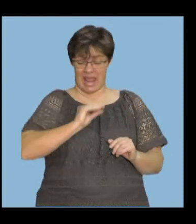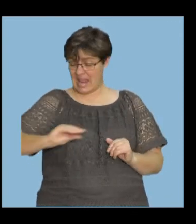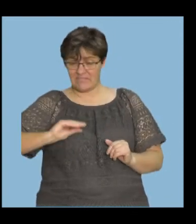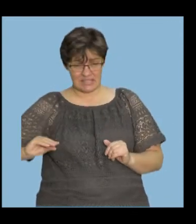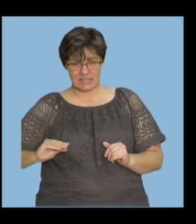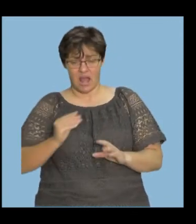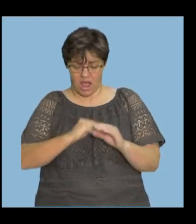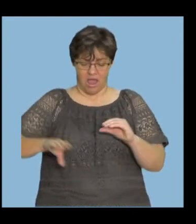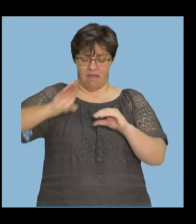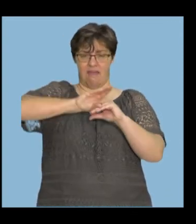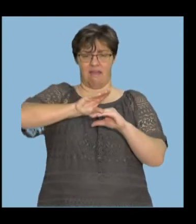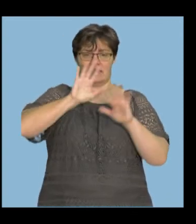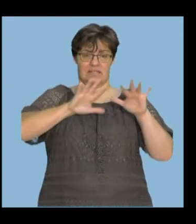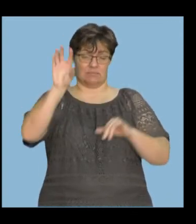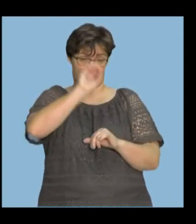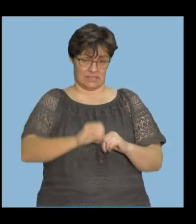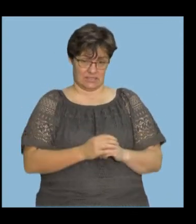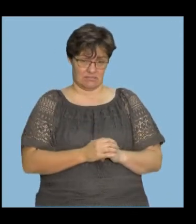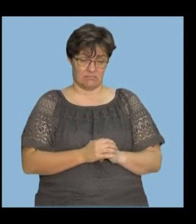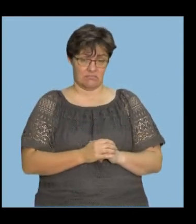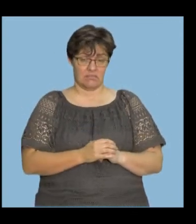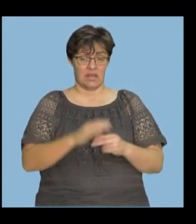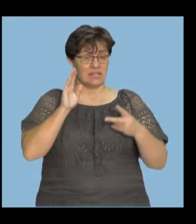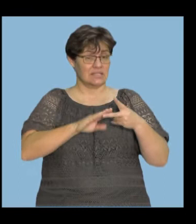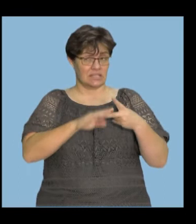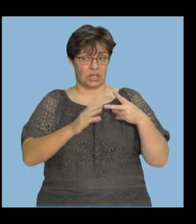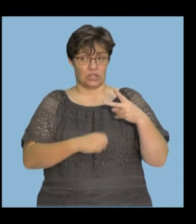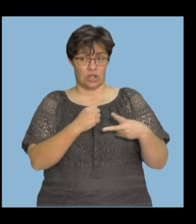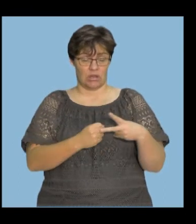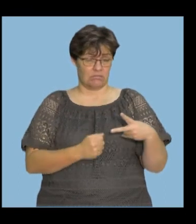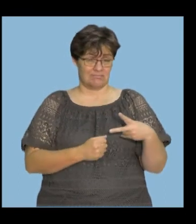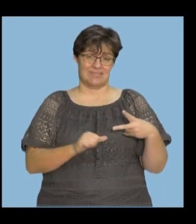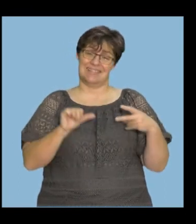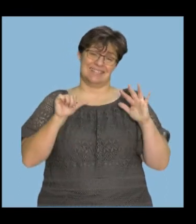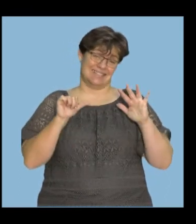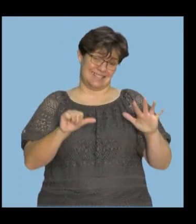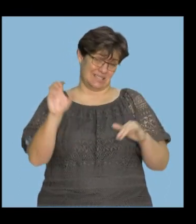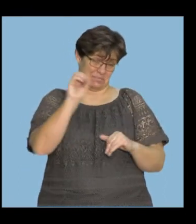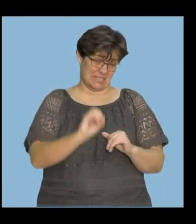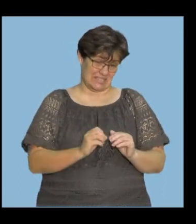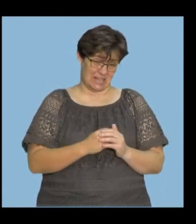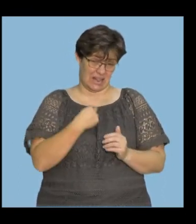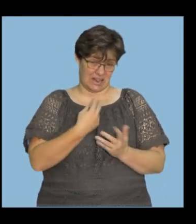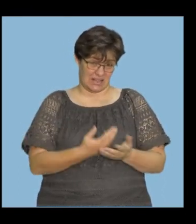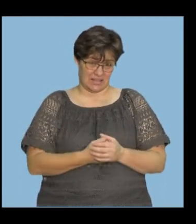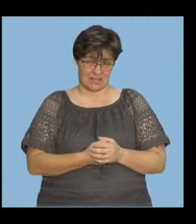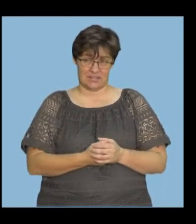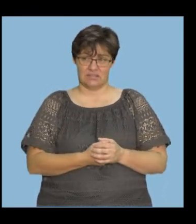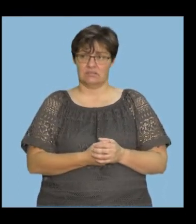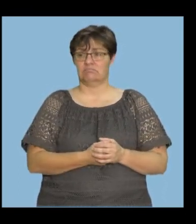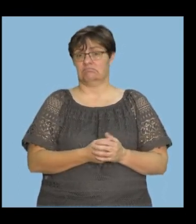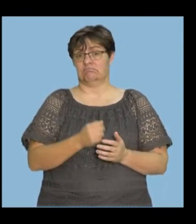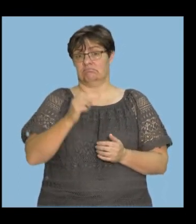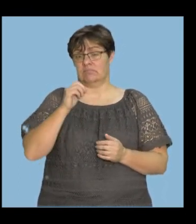they made 10%. Year 2, they just made 6%. Year